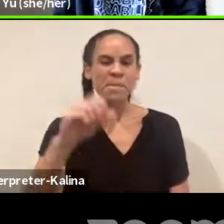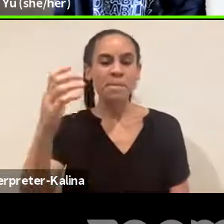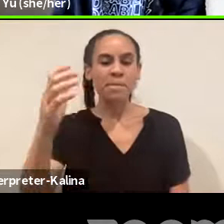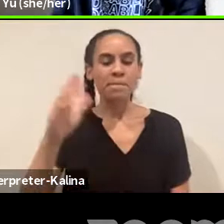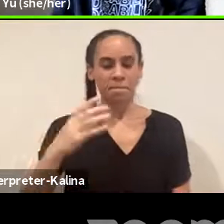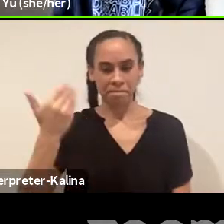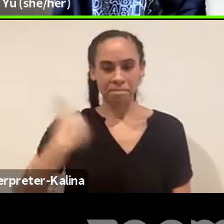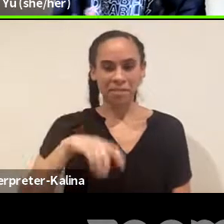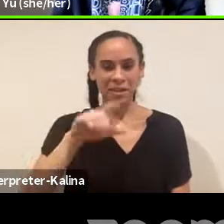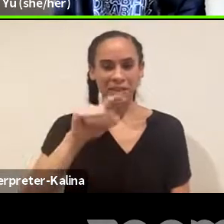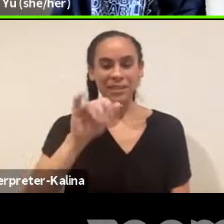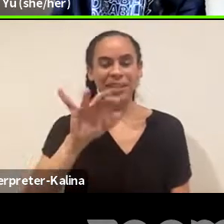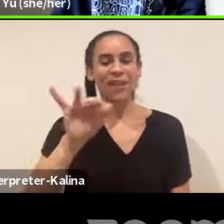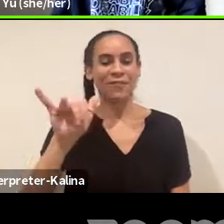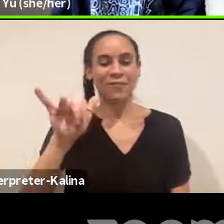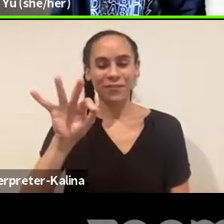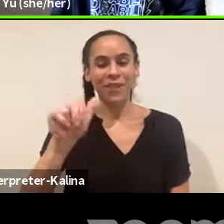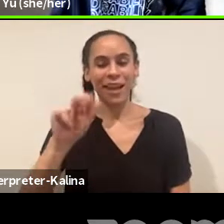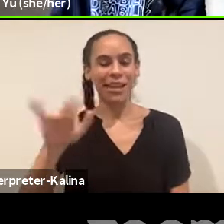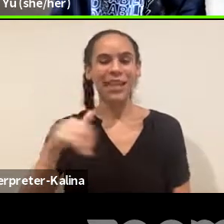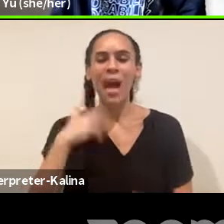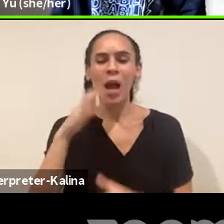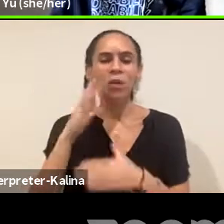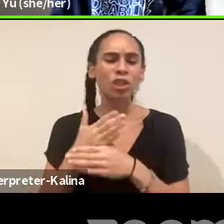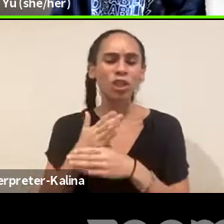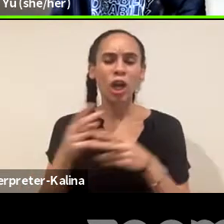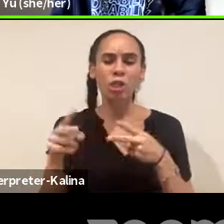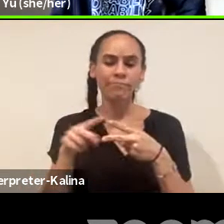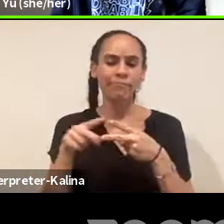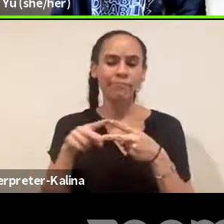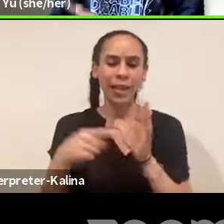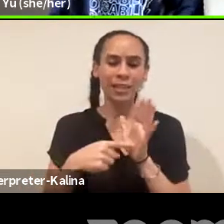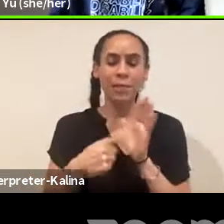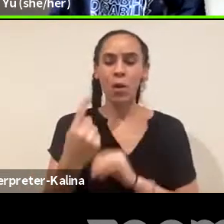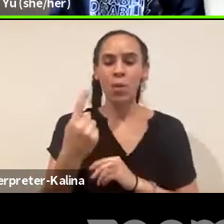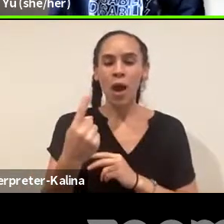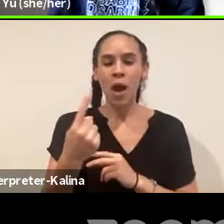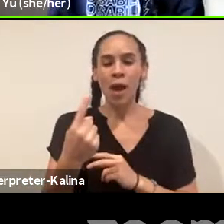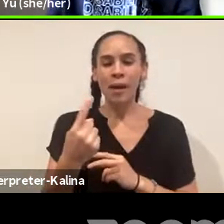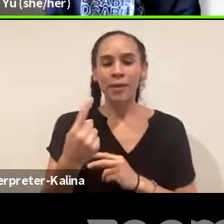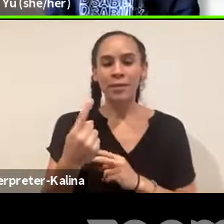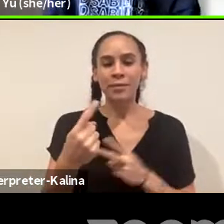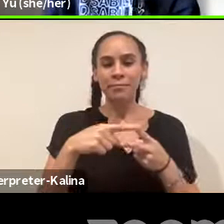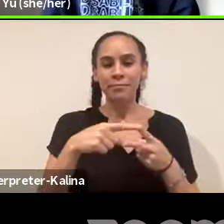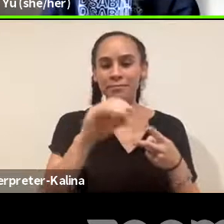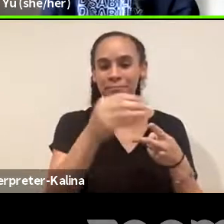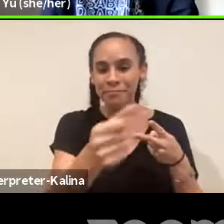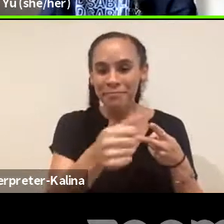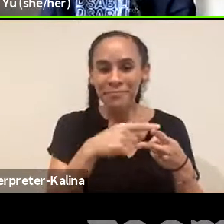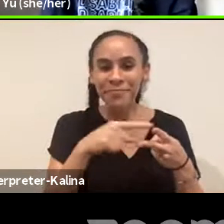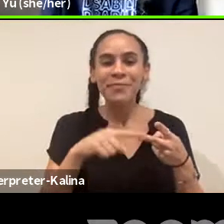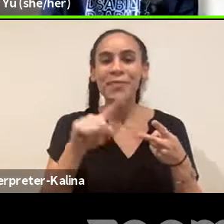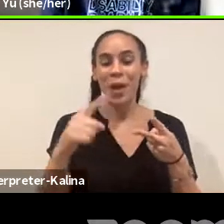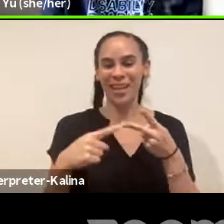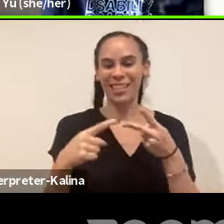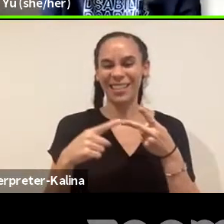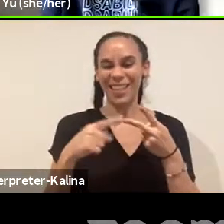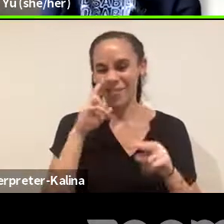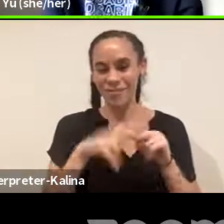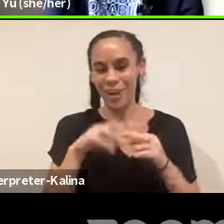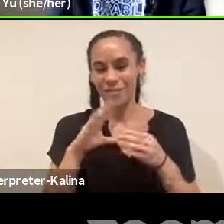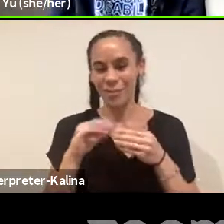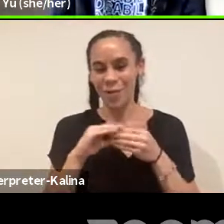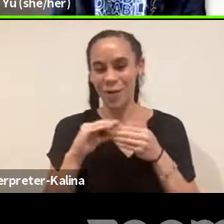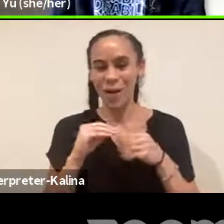share 2 examples. So one doesn't really have a resolution yet, but and then the other is a fun story that I'll share.